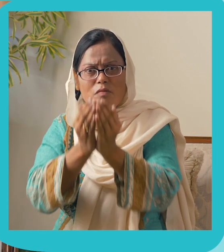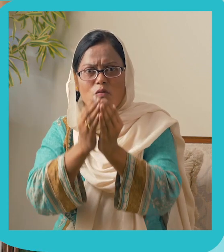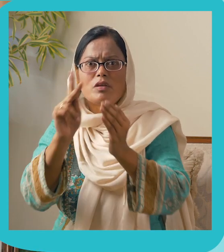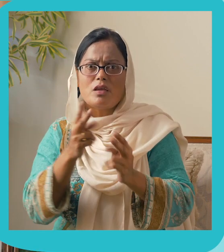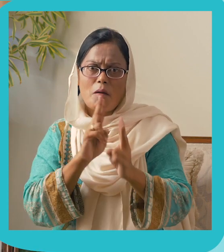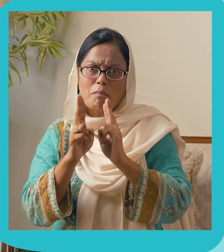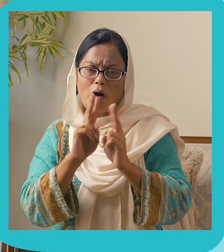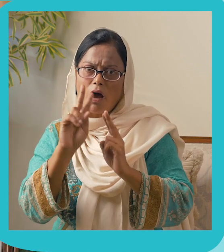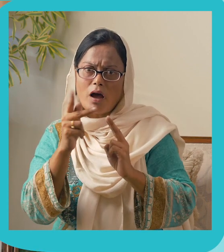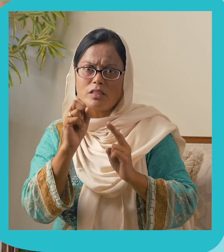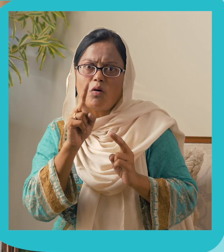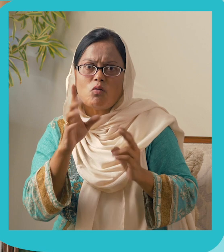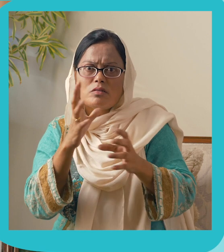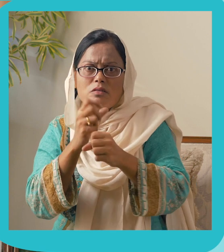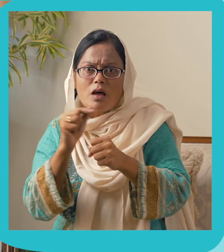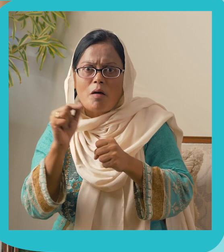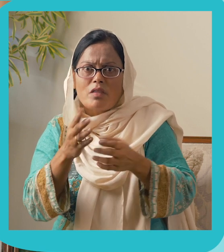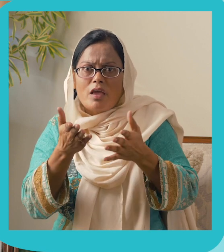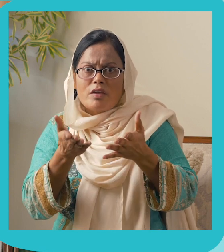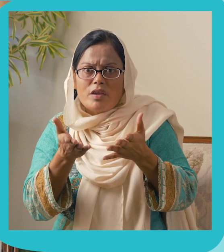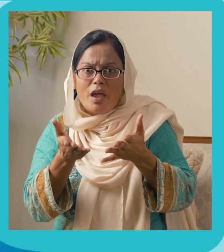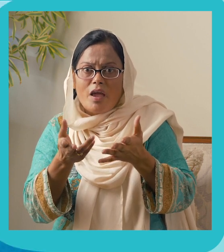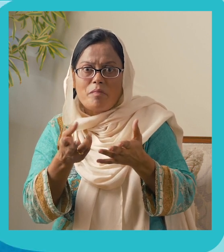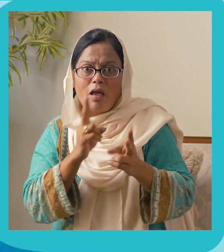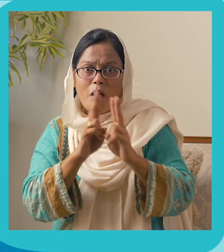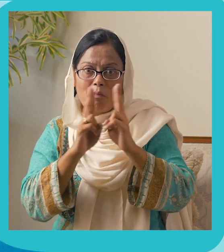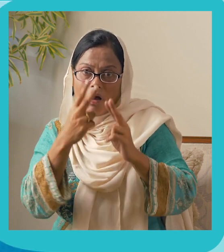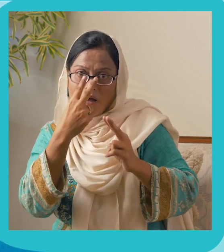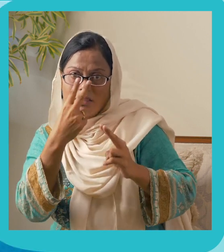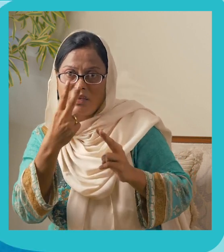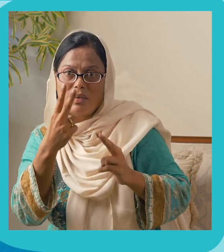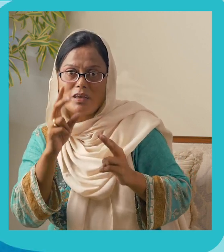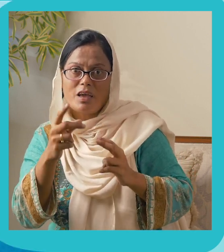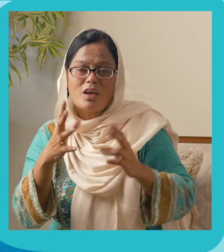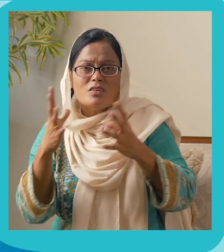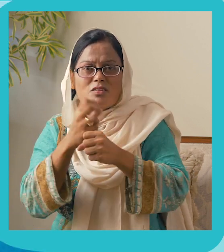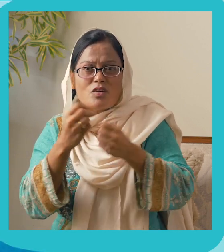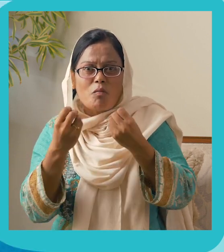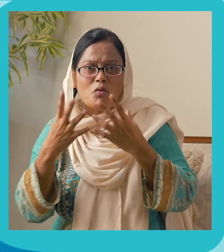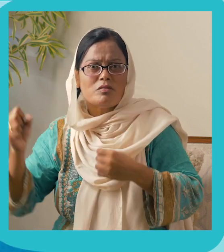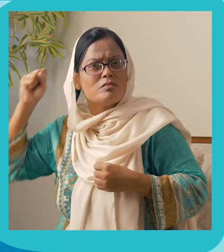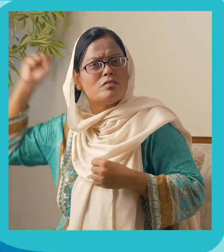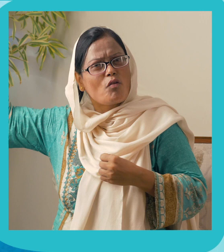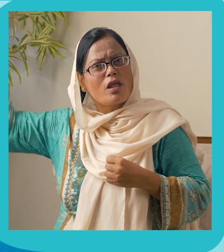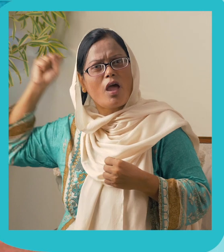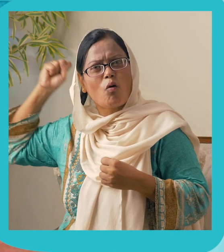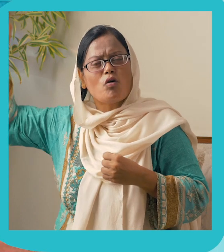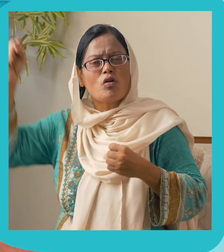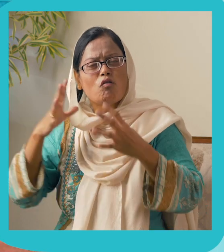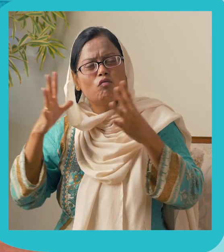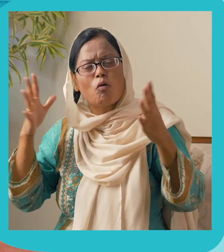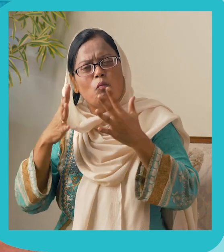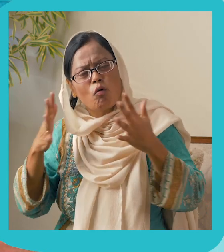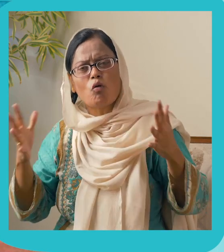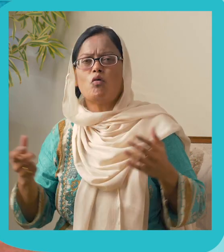As for the fishermen, they all shouted, "Hooray!" delighted that they had rescued an